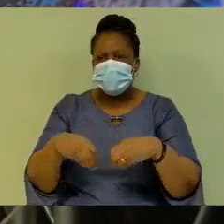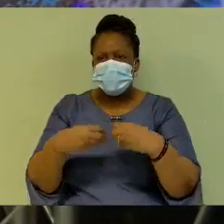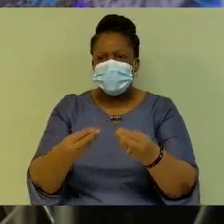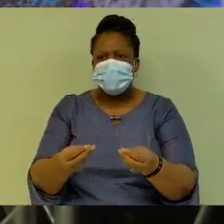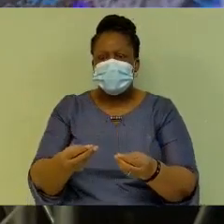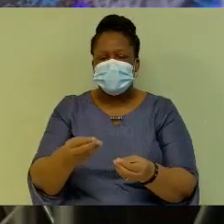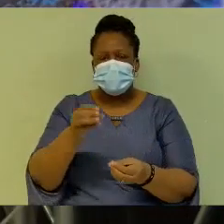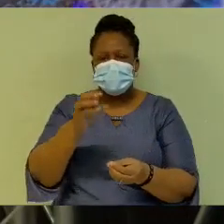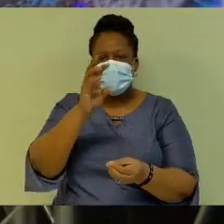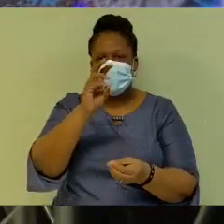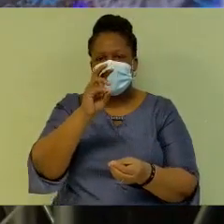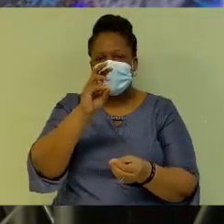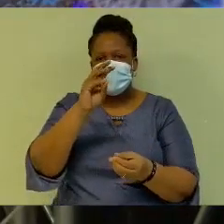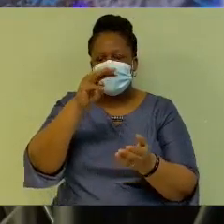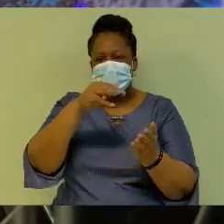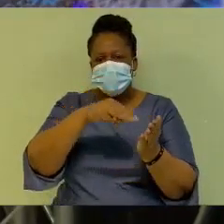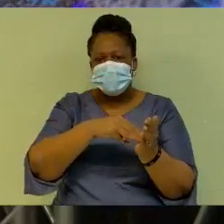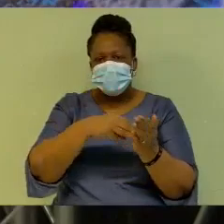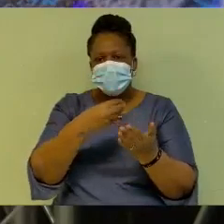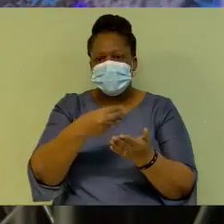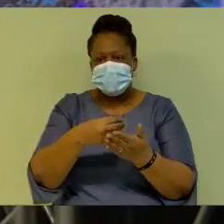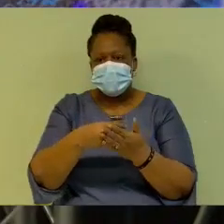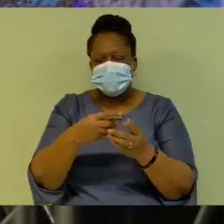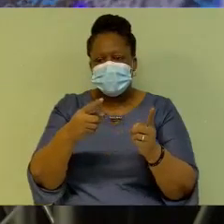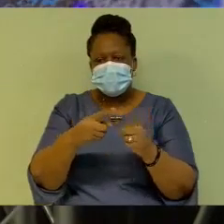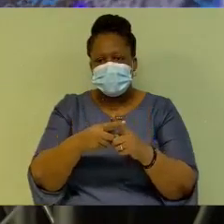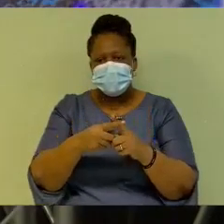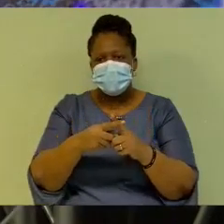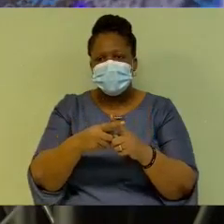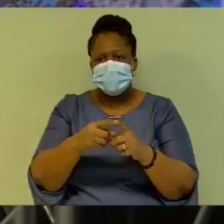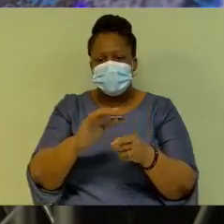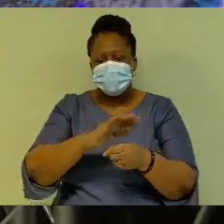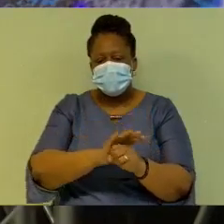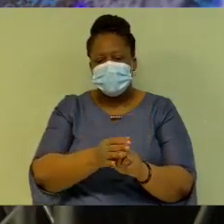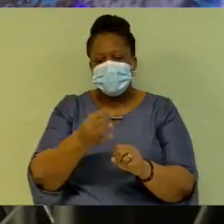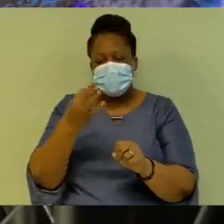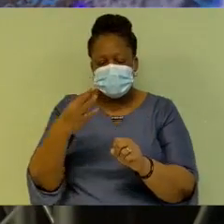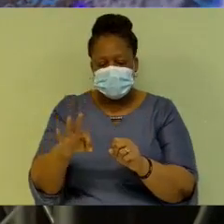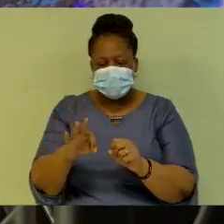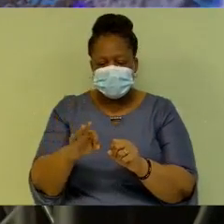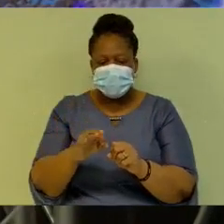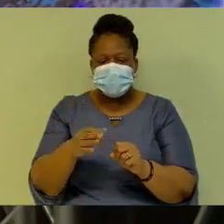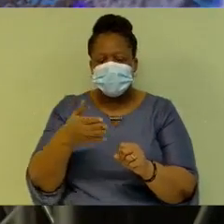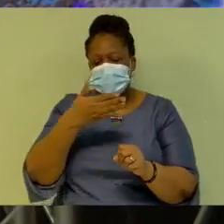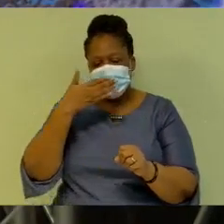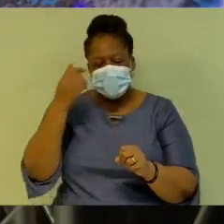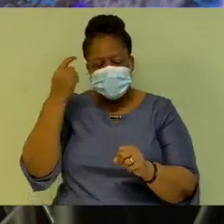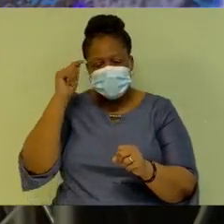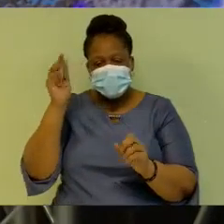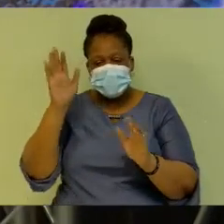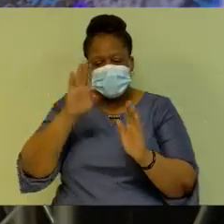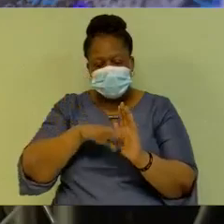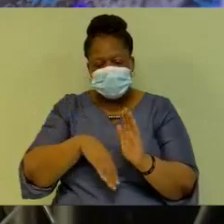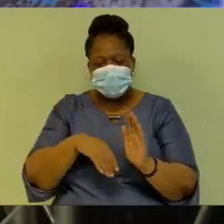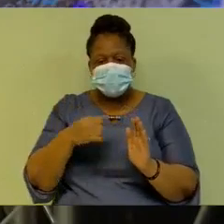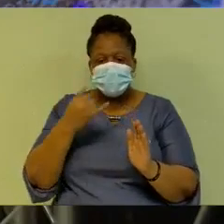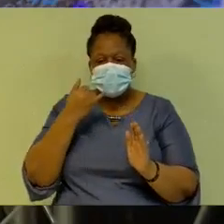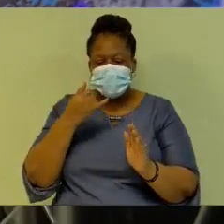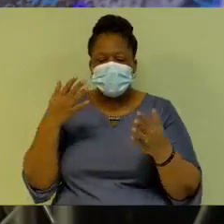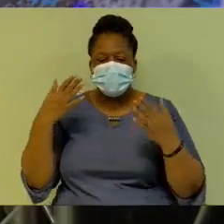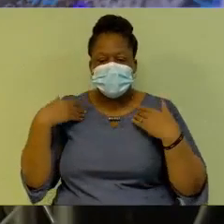$6,000 towards the cause of COVID-19. Best for Less is proud and happy to be associated with